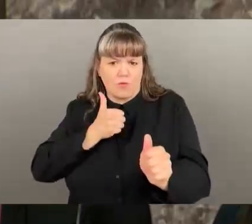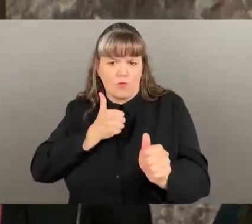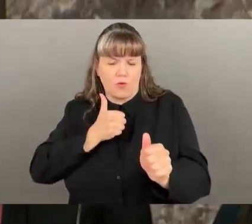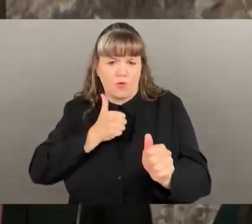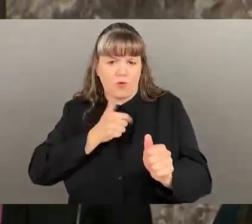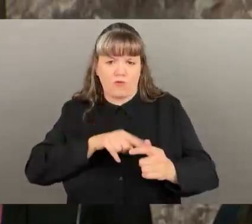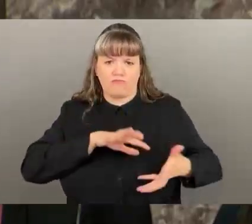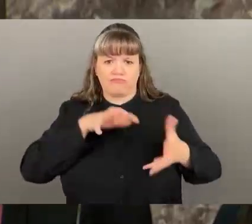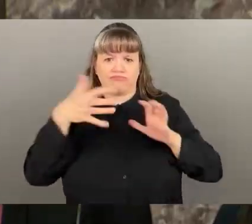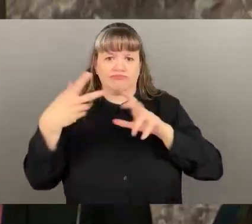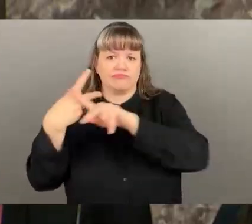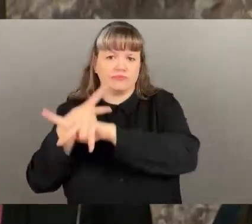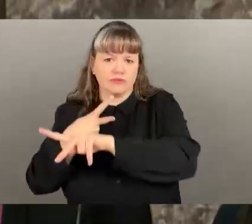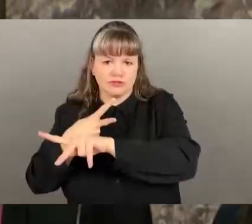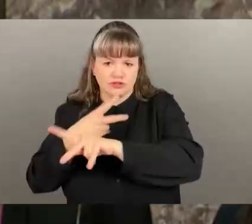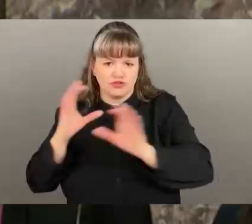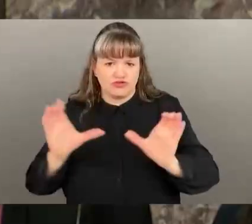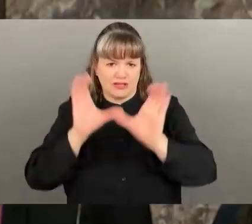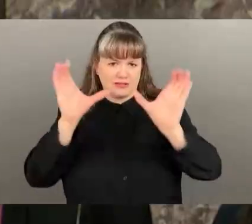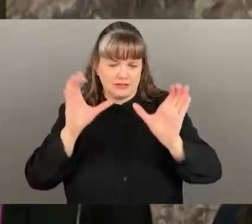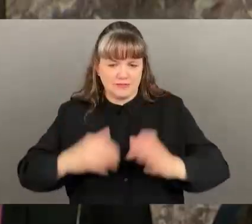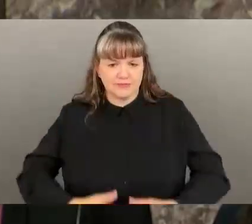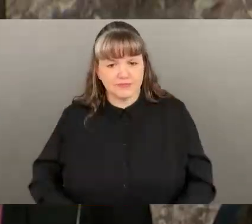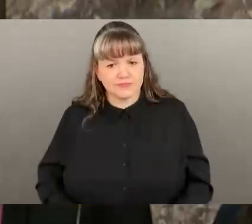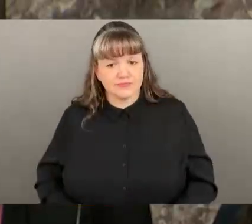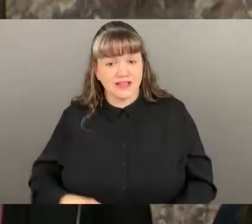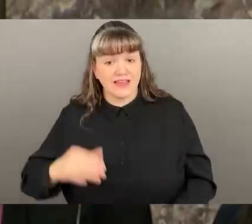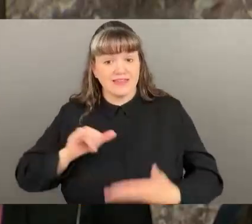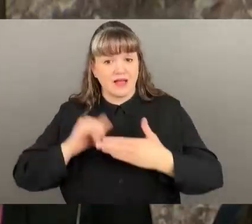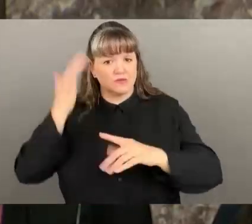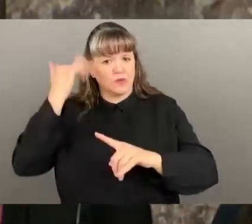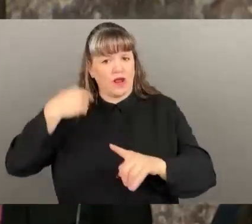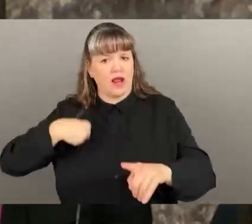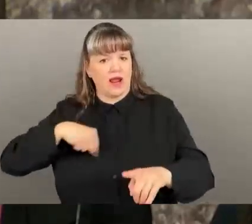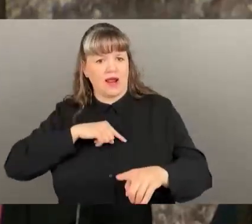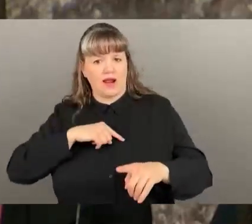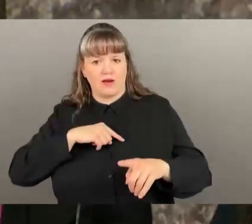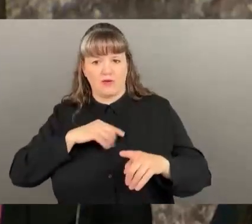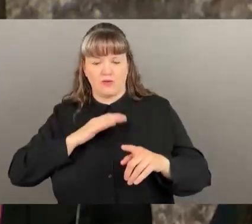has invested in enhanced early